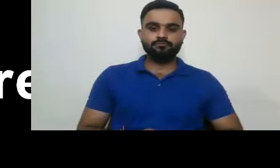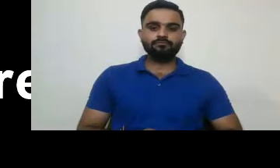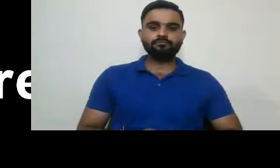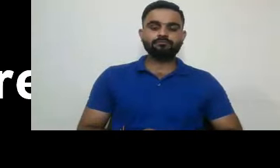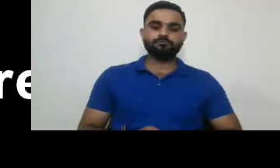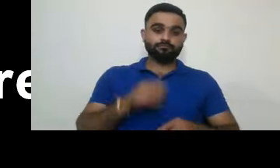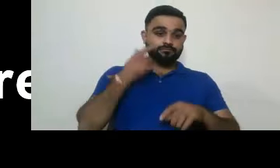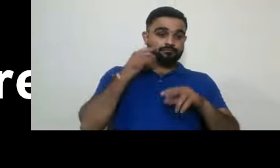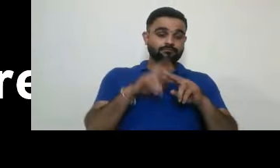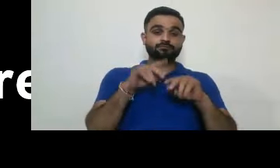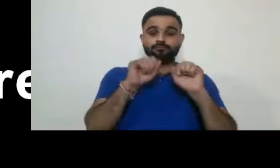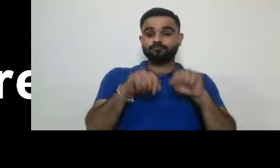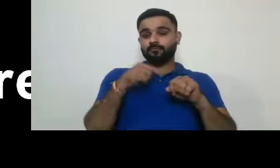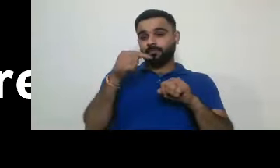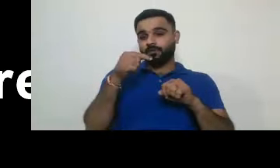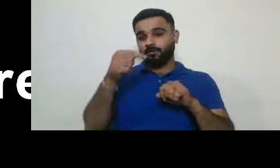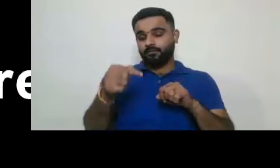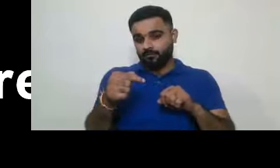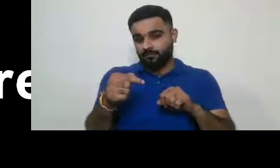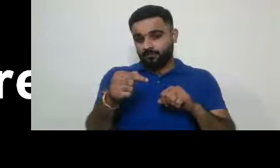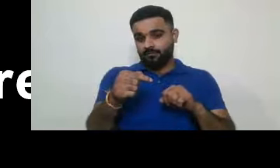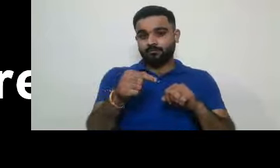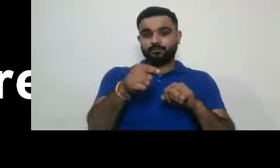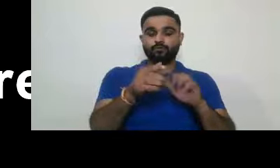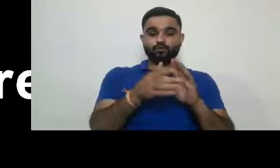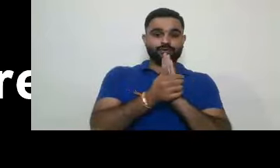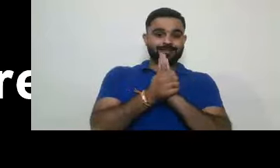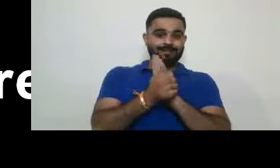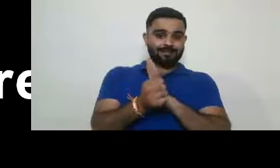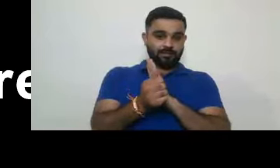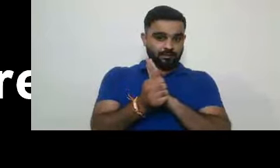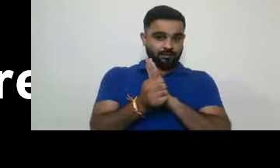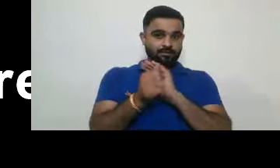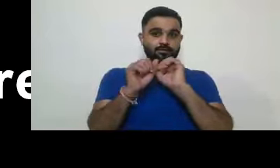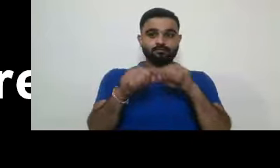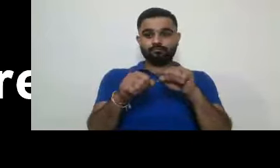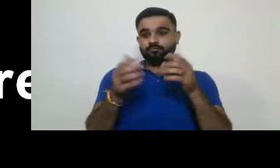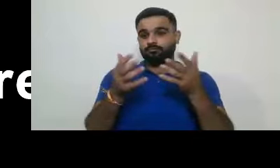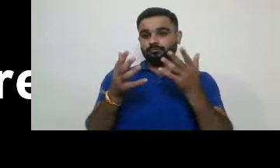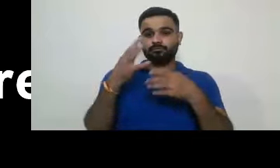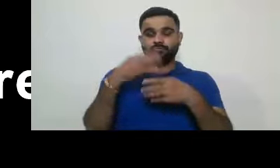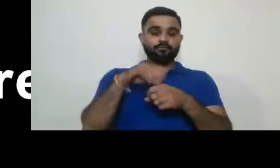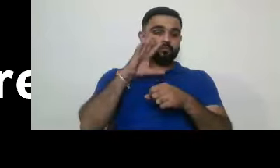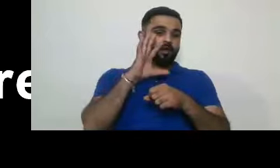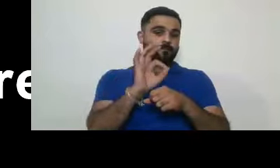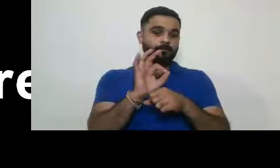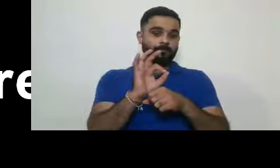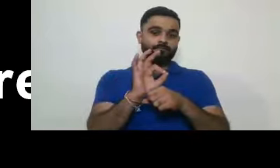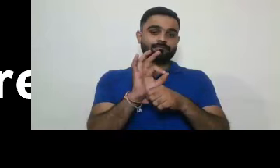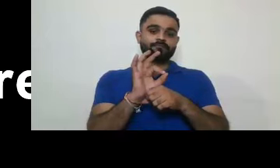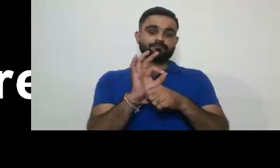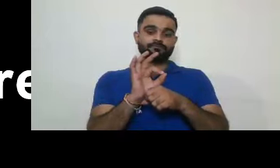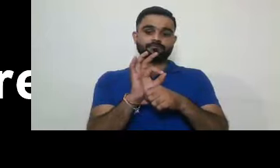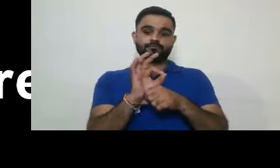And it's often called the Cinderella skill, uh, despite it being the most important. Um,